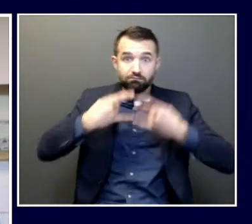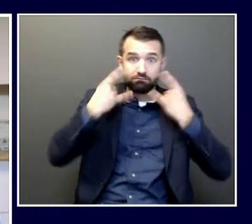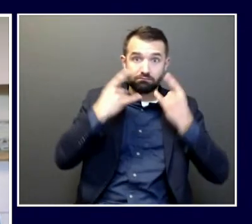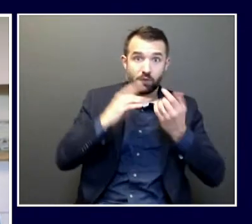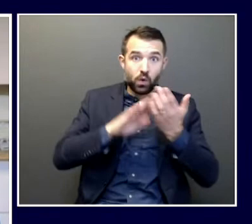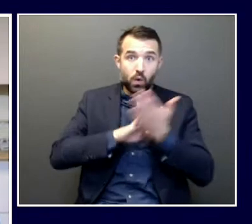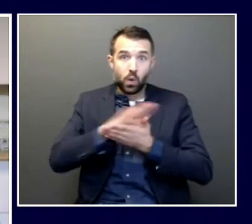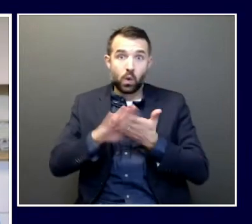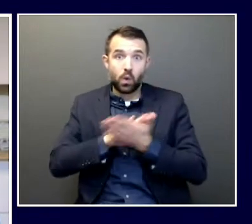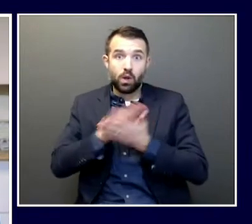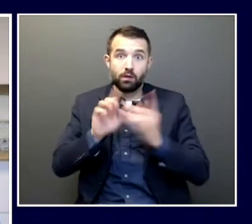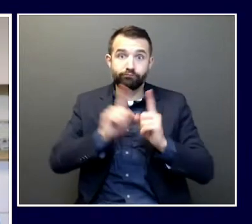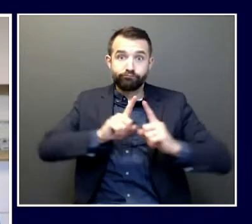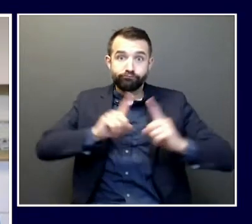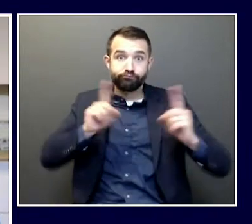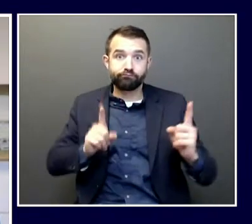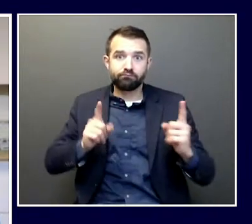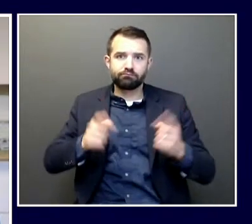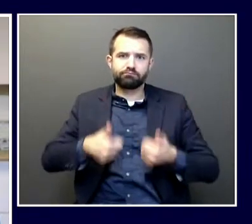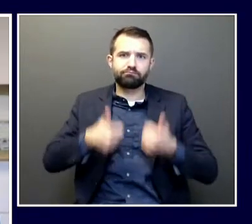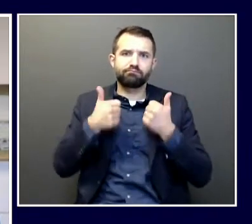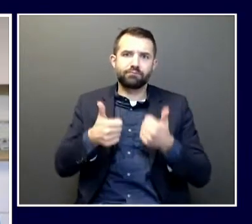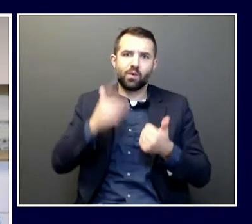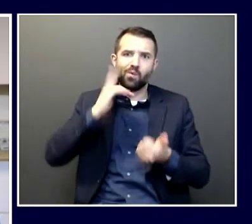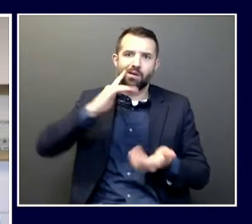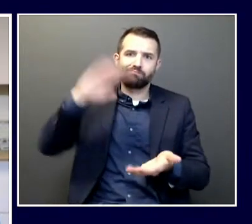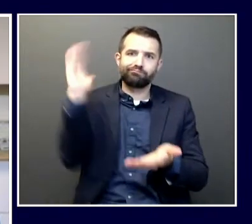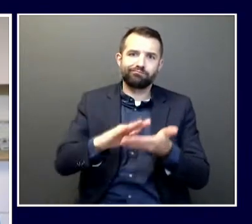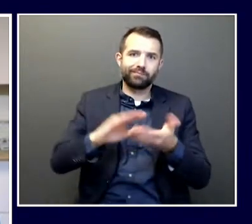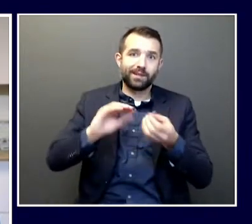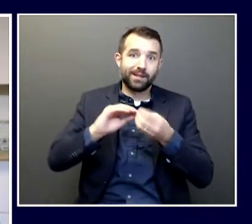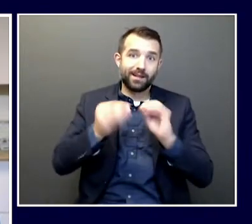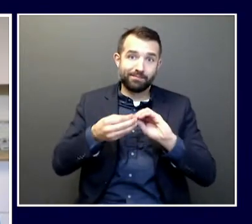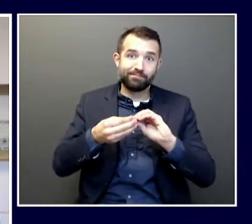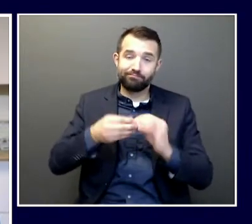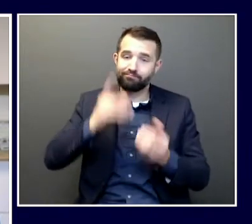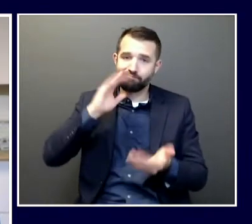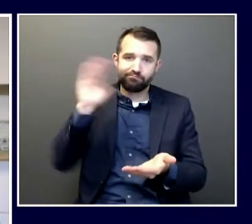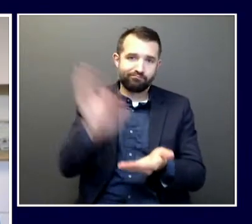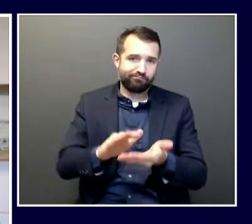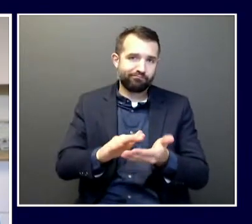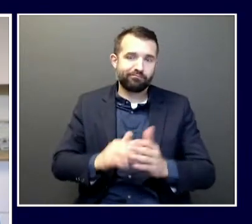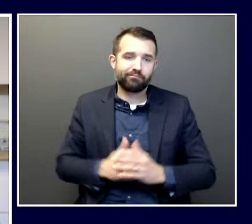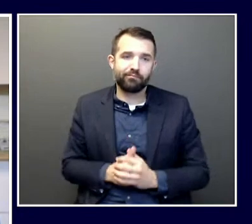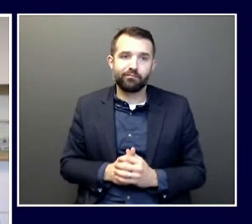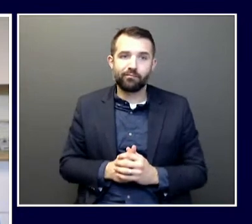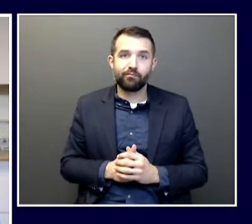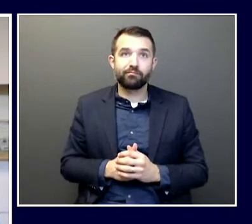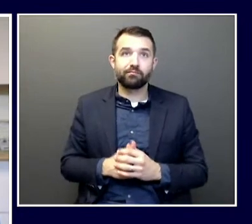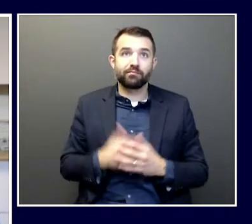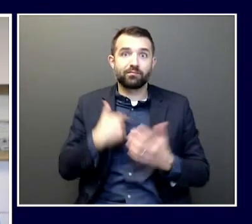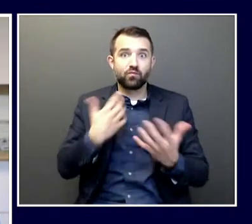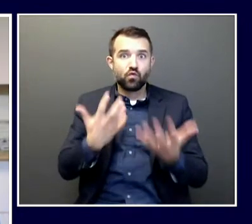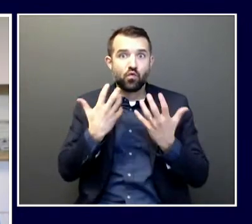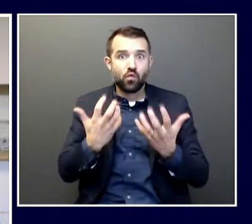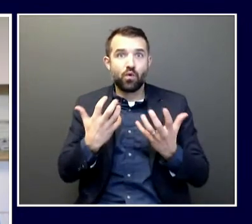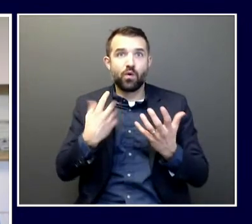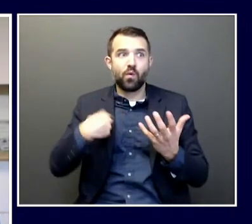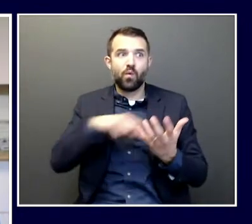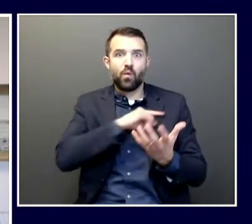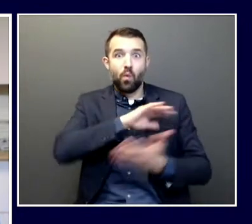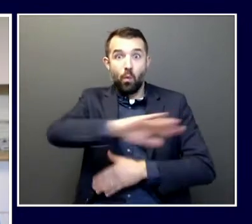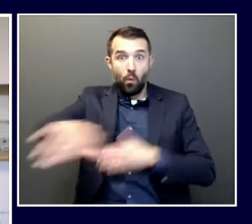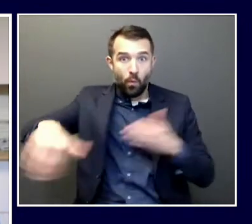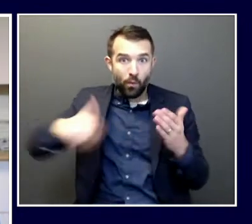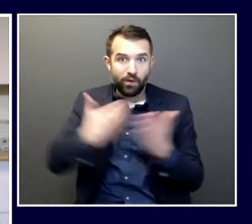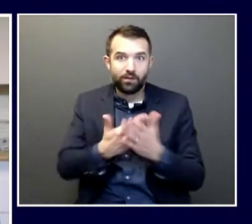parts. Until we have the highest possible vaccination rate that any of us can imagine, the